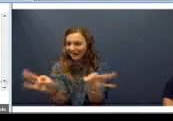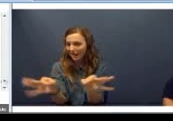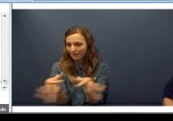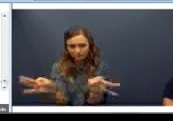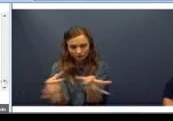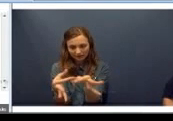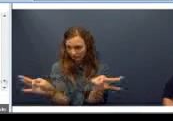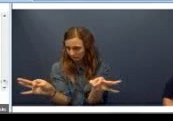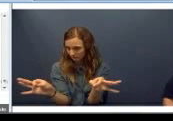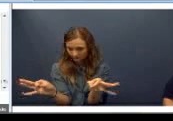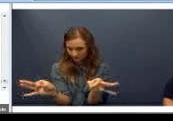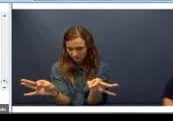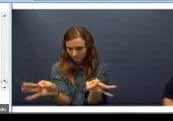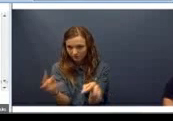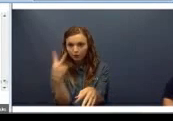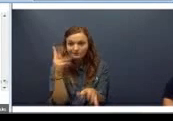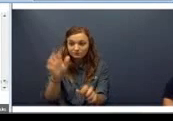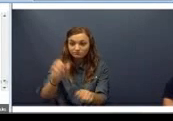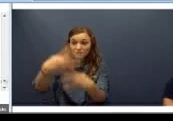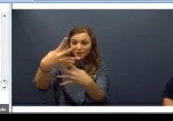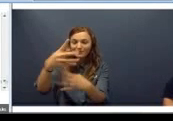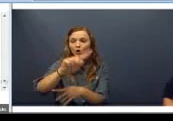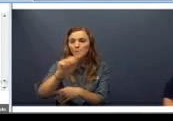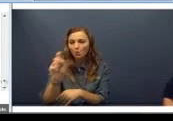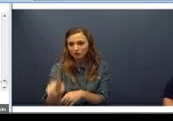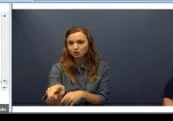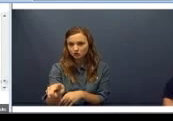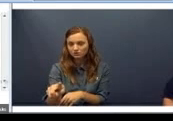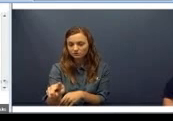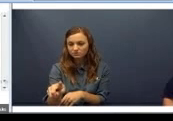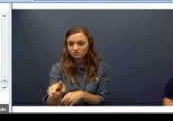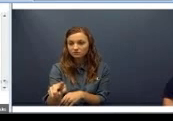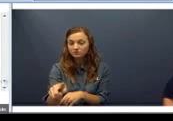won't see the captioning. But